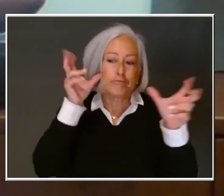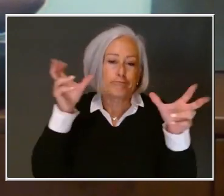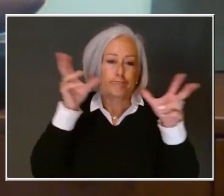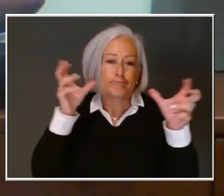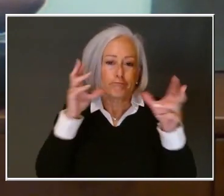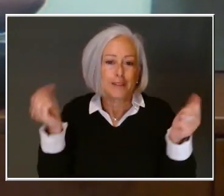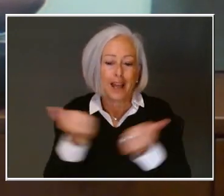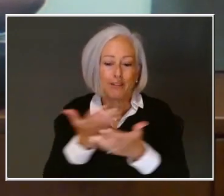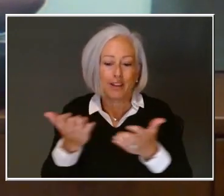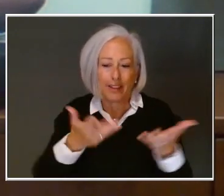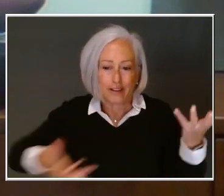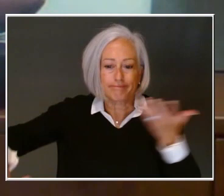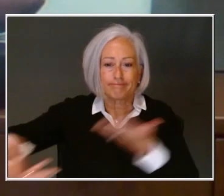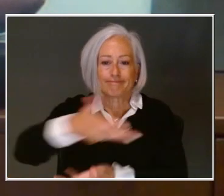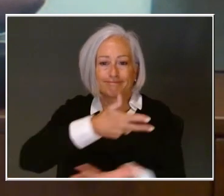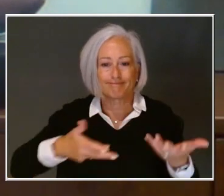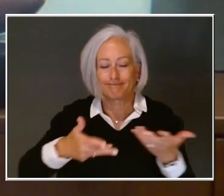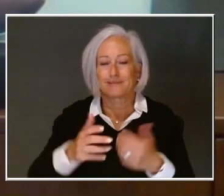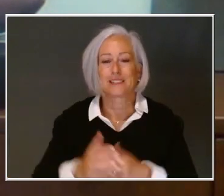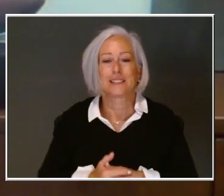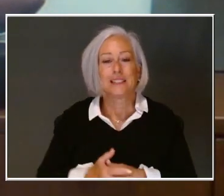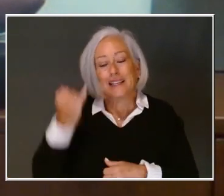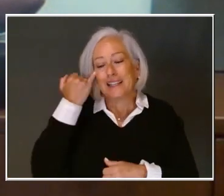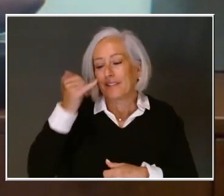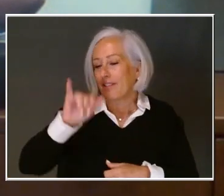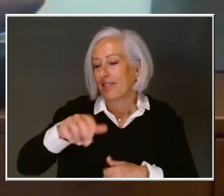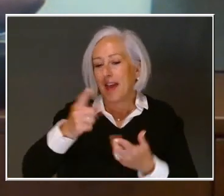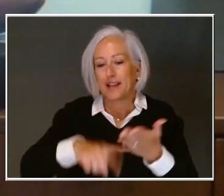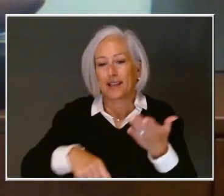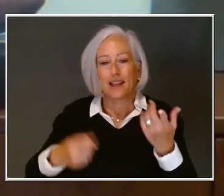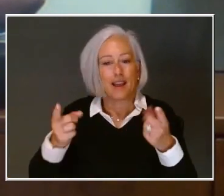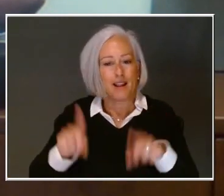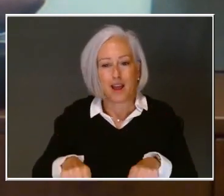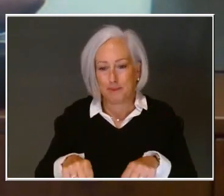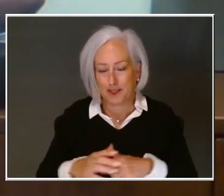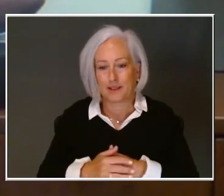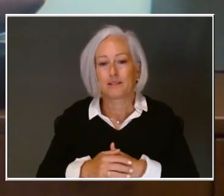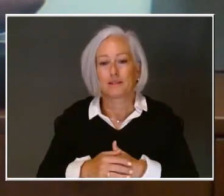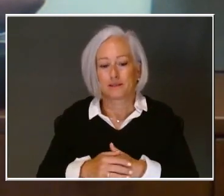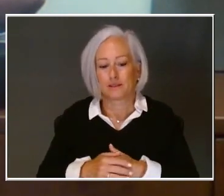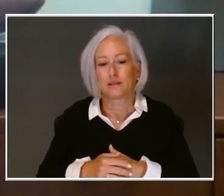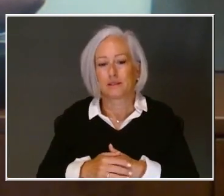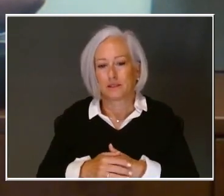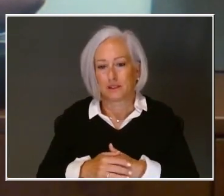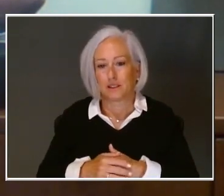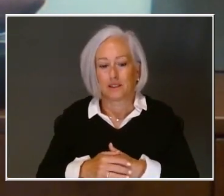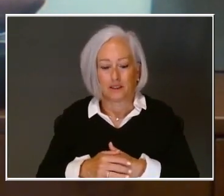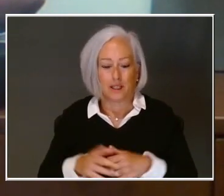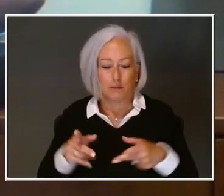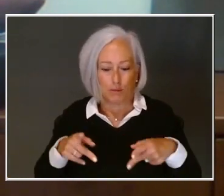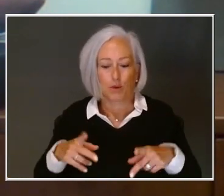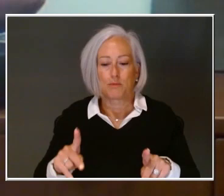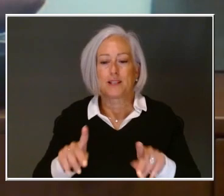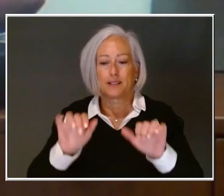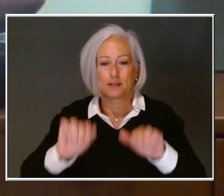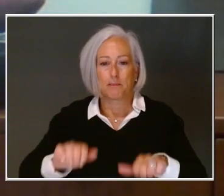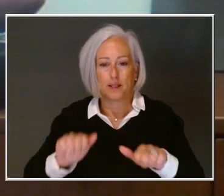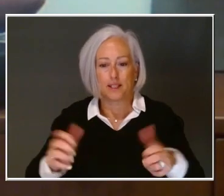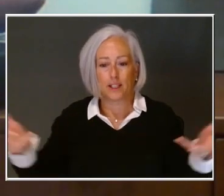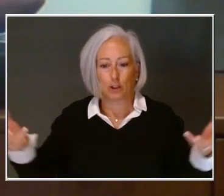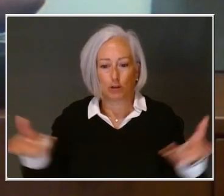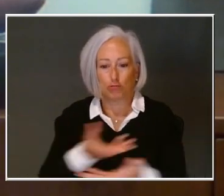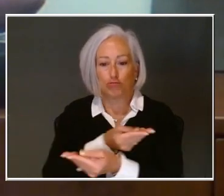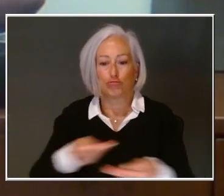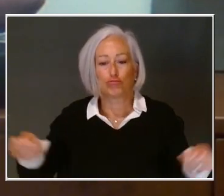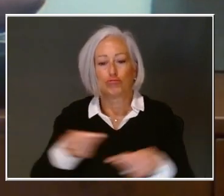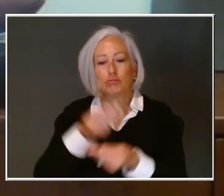that can't happen, to just essentially grant us the ability to have that conversation in a way